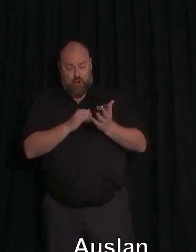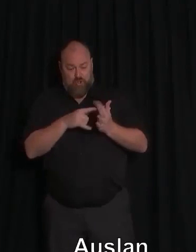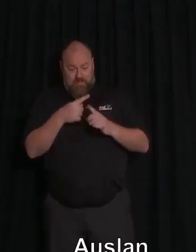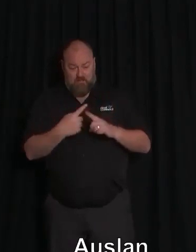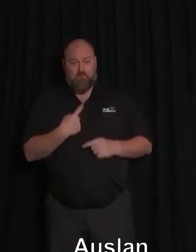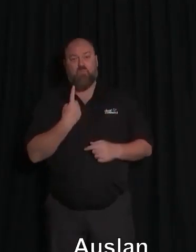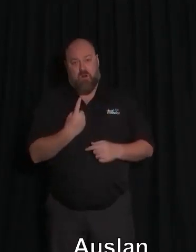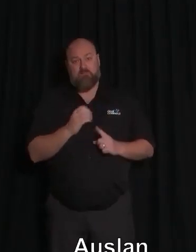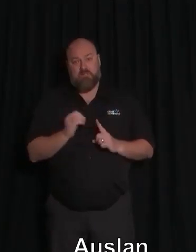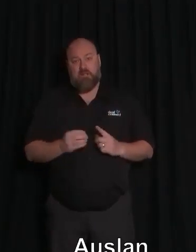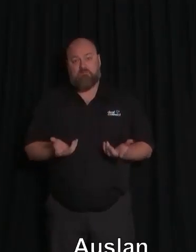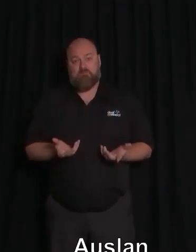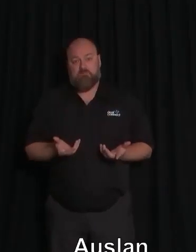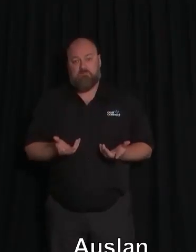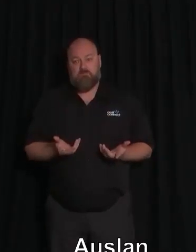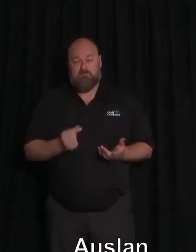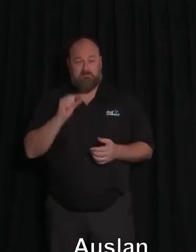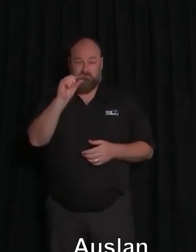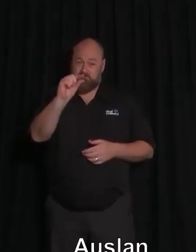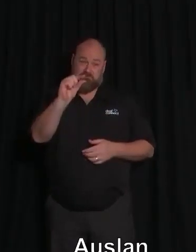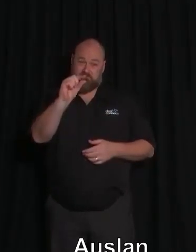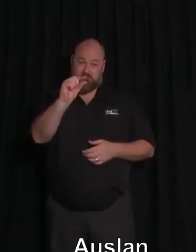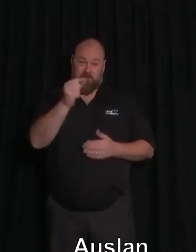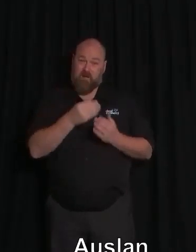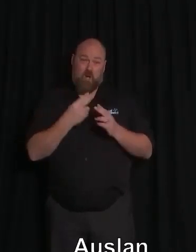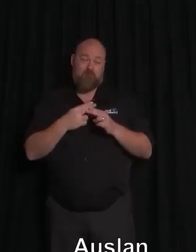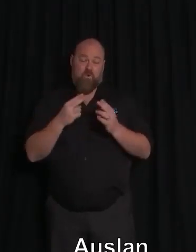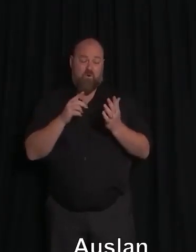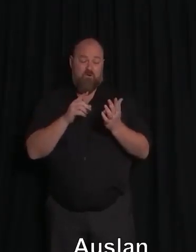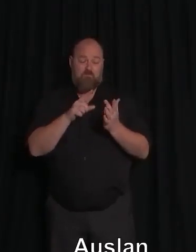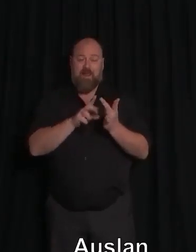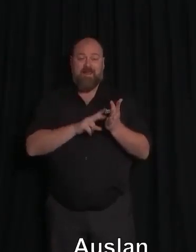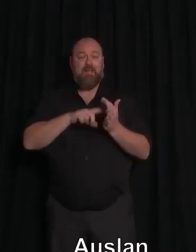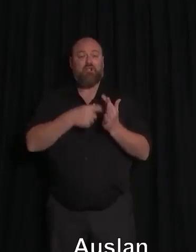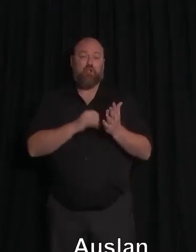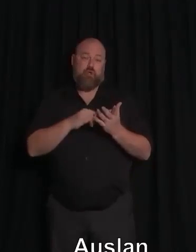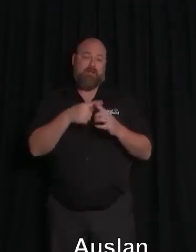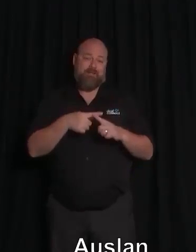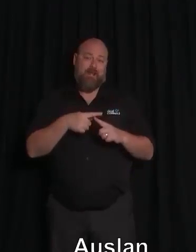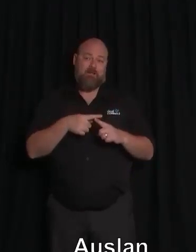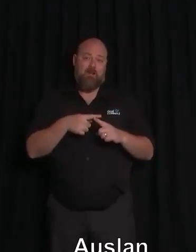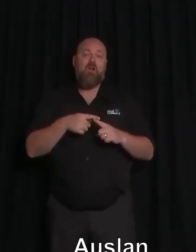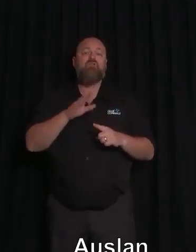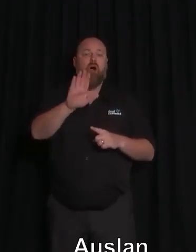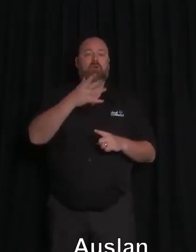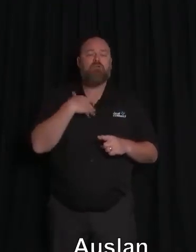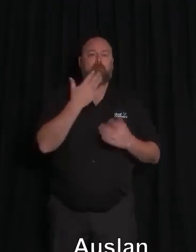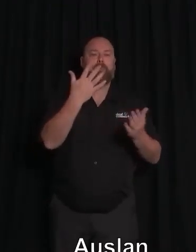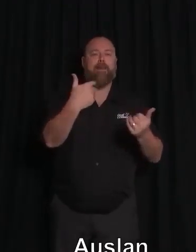that. So that means there's little to no funding for Intersex and LBQ movements. So also lastly, give us the money. Thank you.